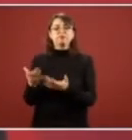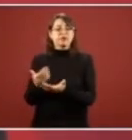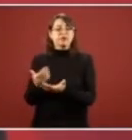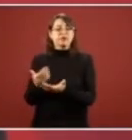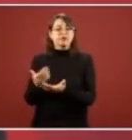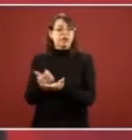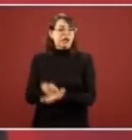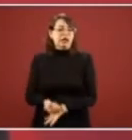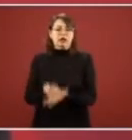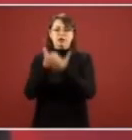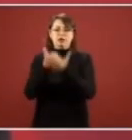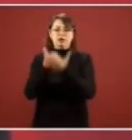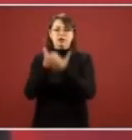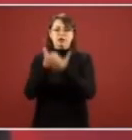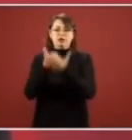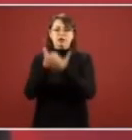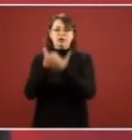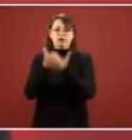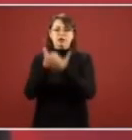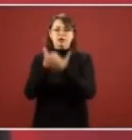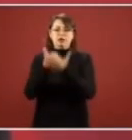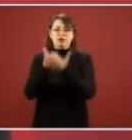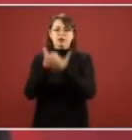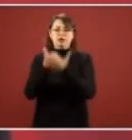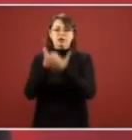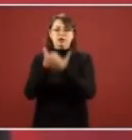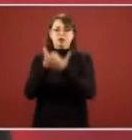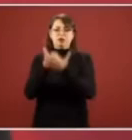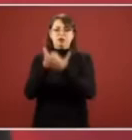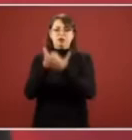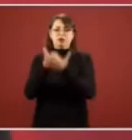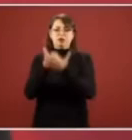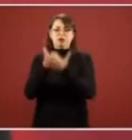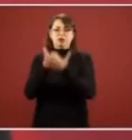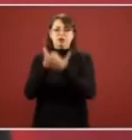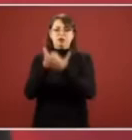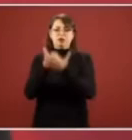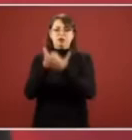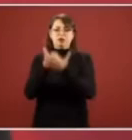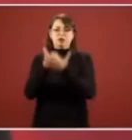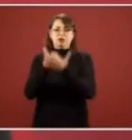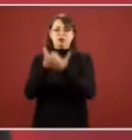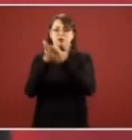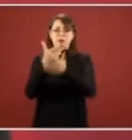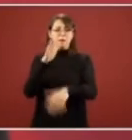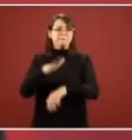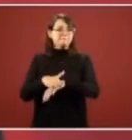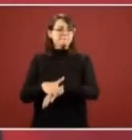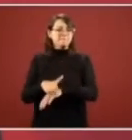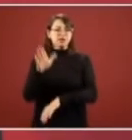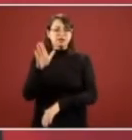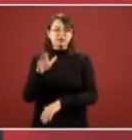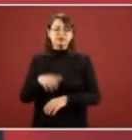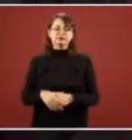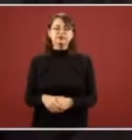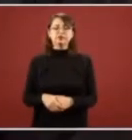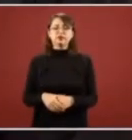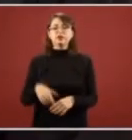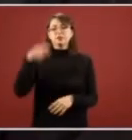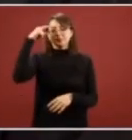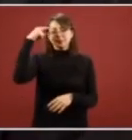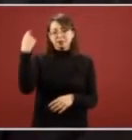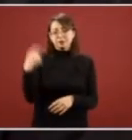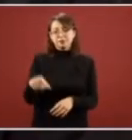ayudar. The one that will be the most helpful to us. A